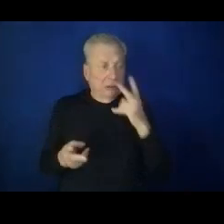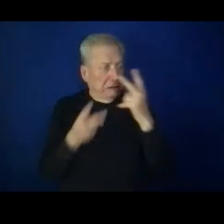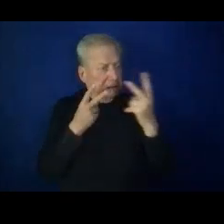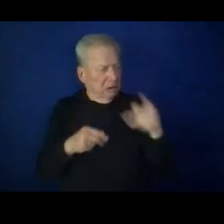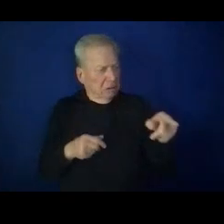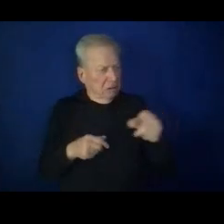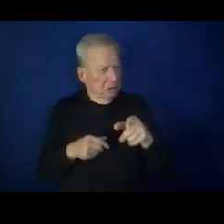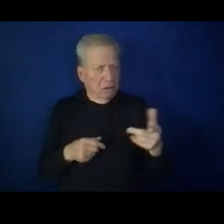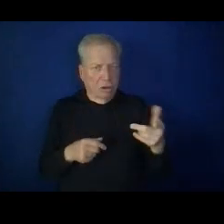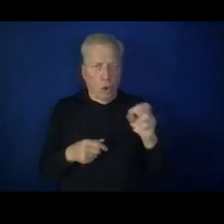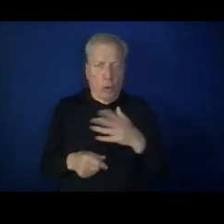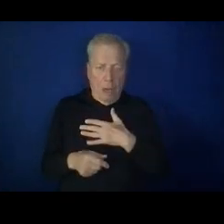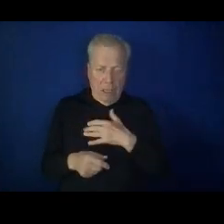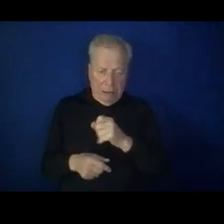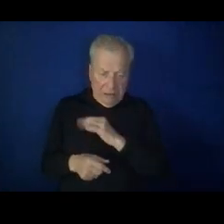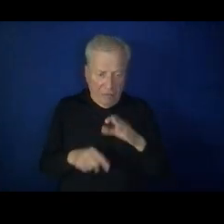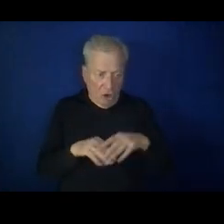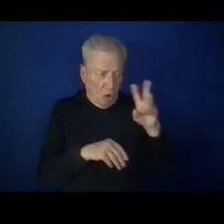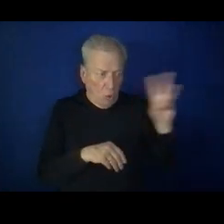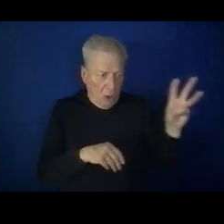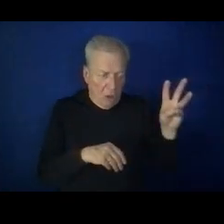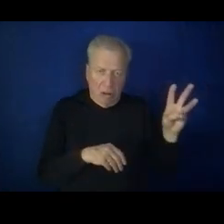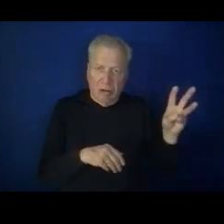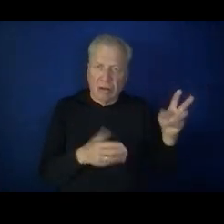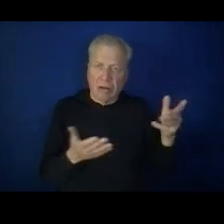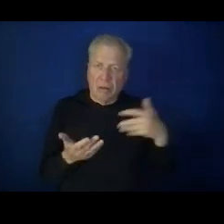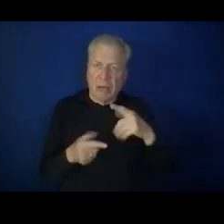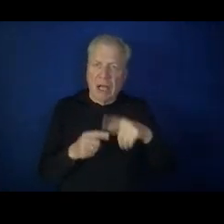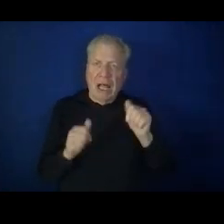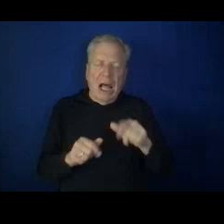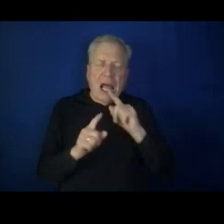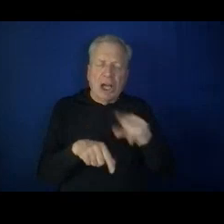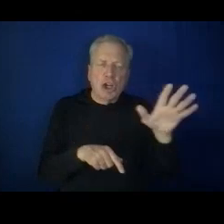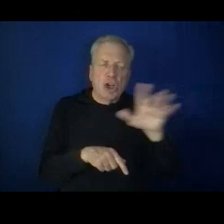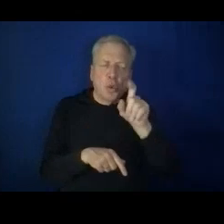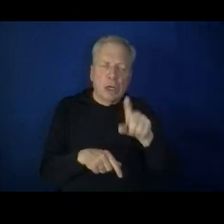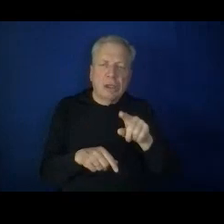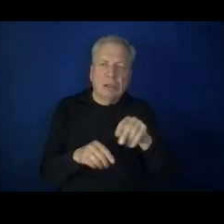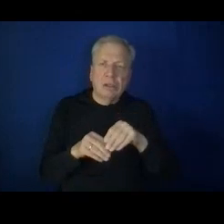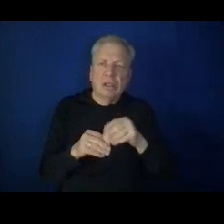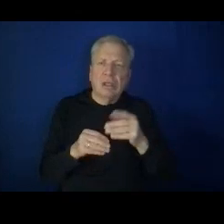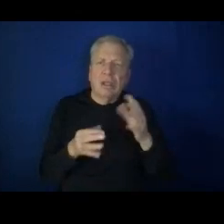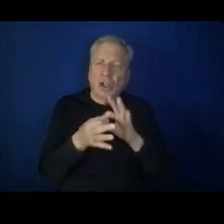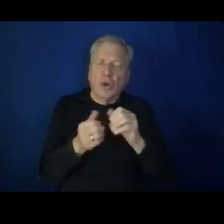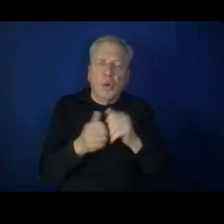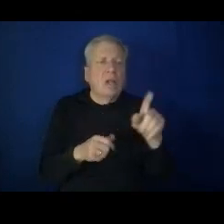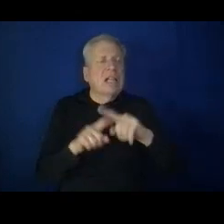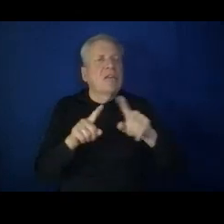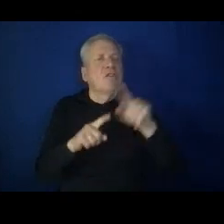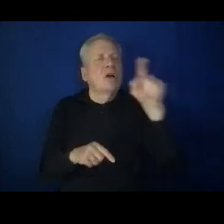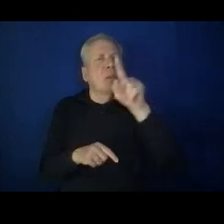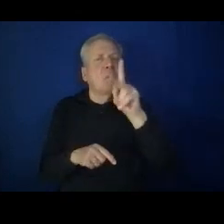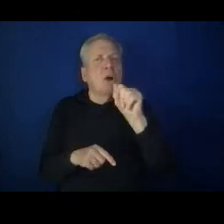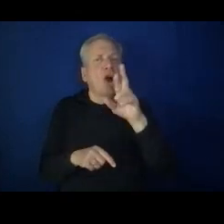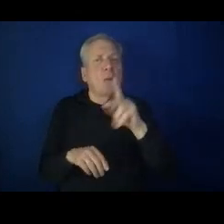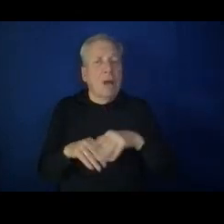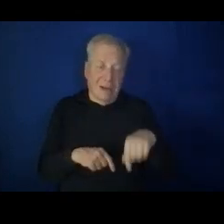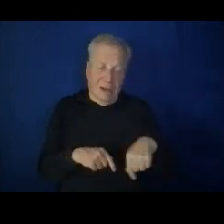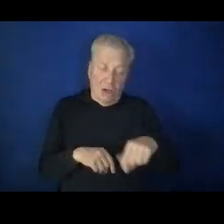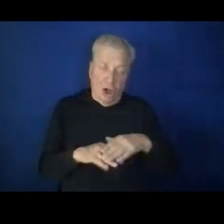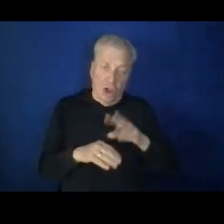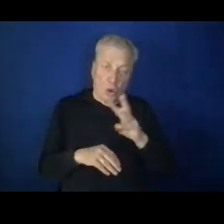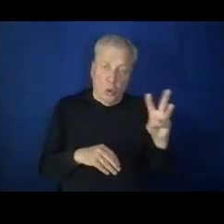my staff, whether it's on the west side or across the park, and I'll do what I can to answer your questions here in a little bit regard to the entirety of the park. I realize that, as I say, I'm here on the west side. I've